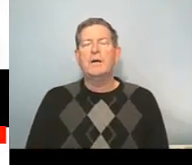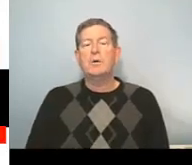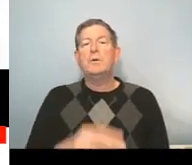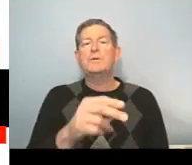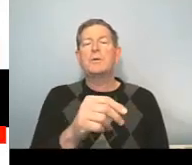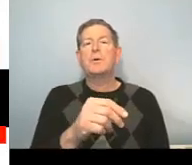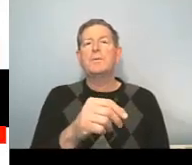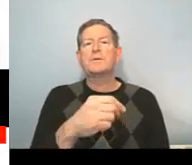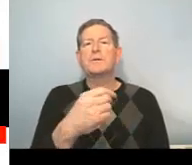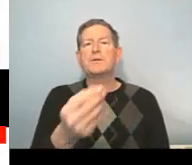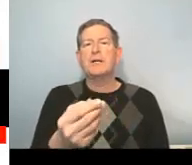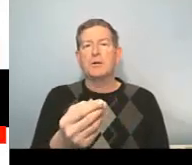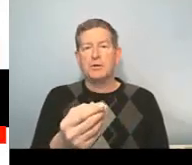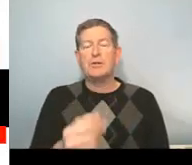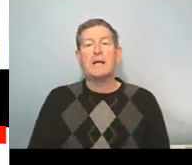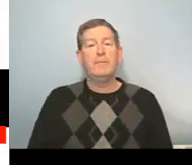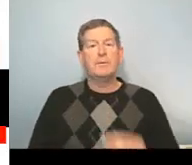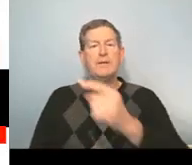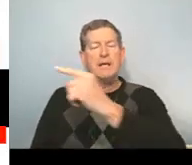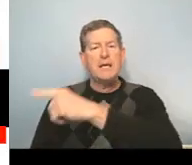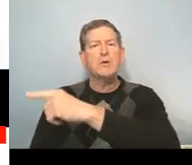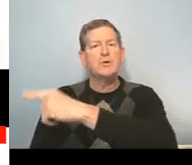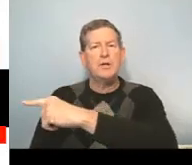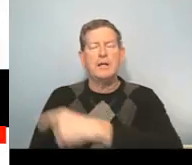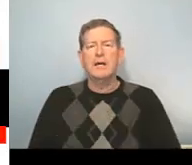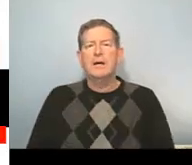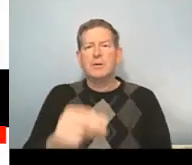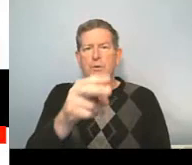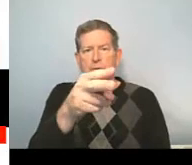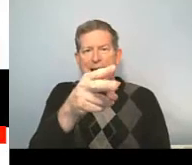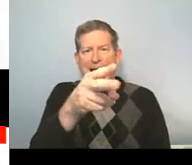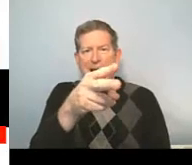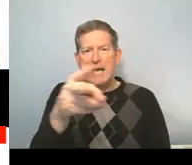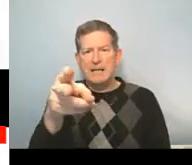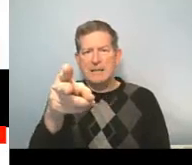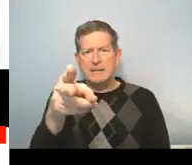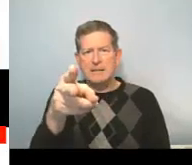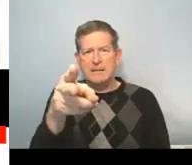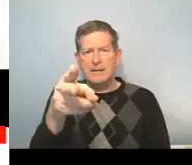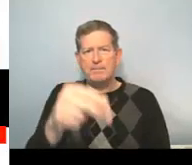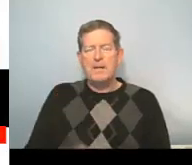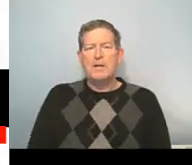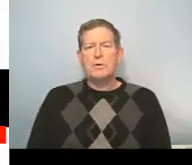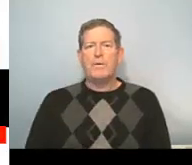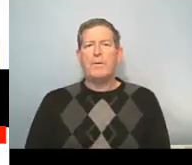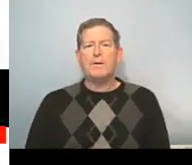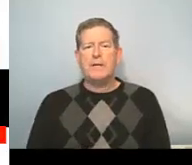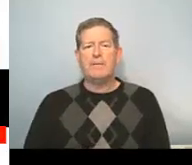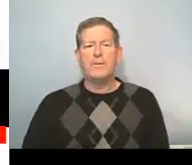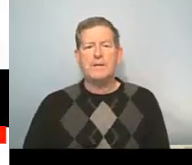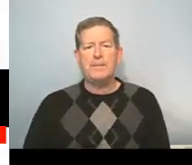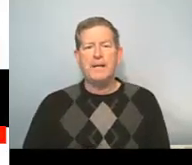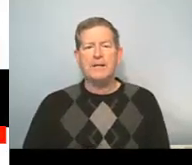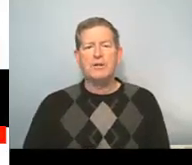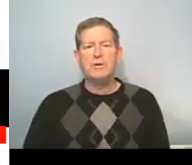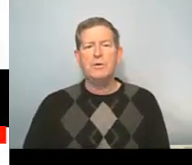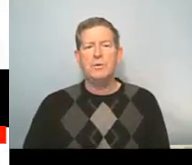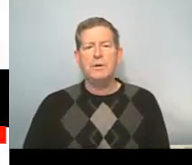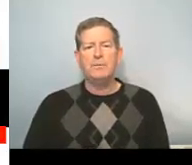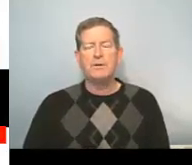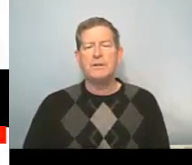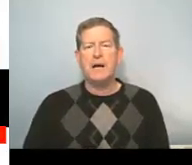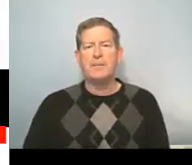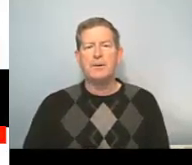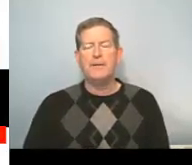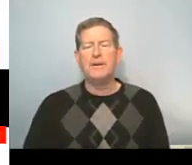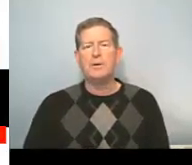son. You'll use the third-person singular, just like if you were saying he or she. You'll use es. So if I want to say, for example, it's